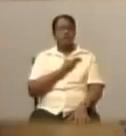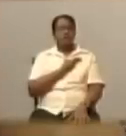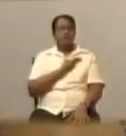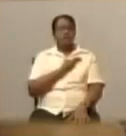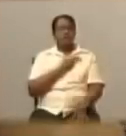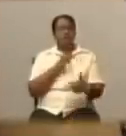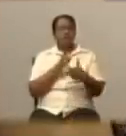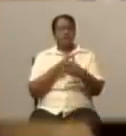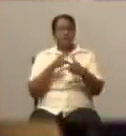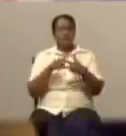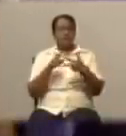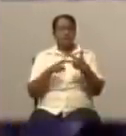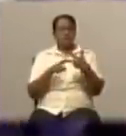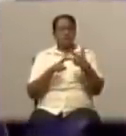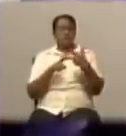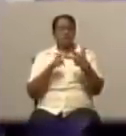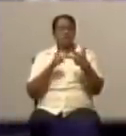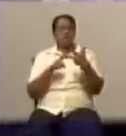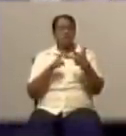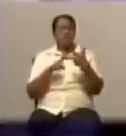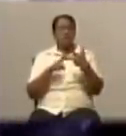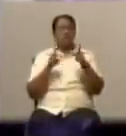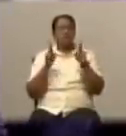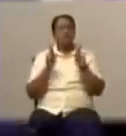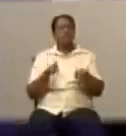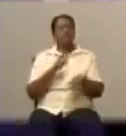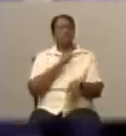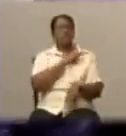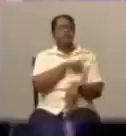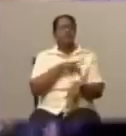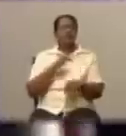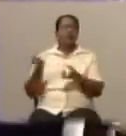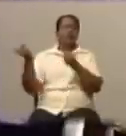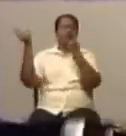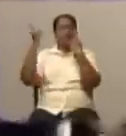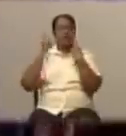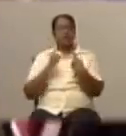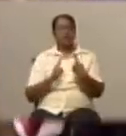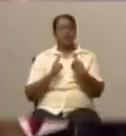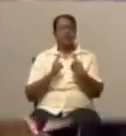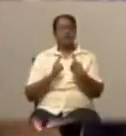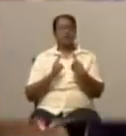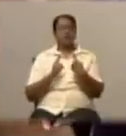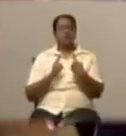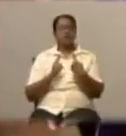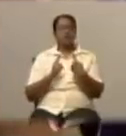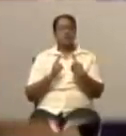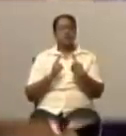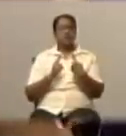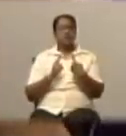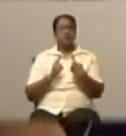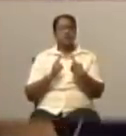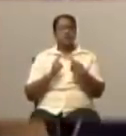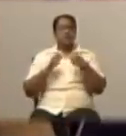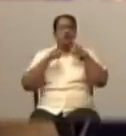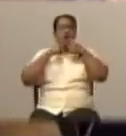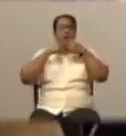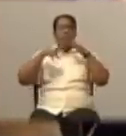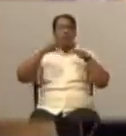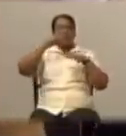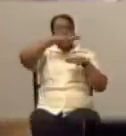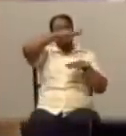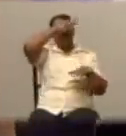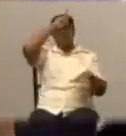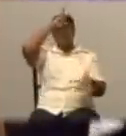dear brothers and sisters, the third personality, the third figure of the Advent is the Blessed Virgin Mary. The Blessed Virgin